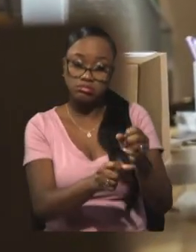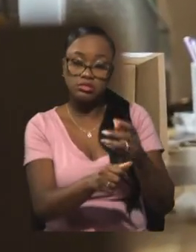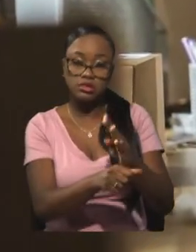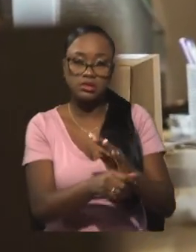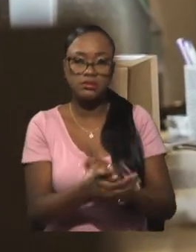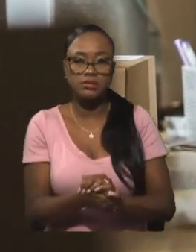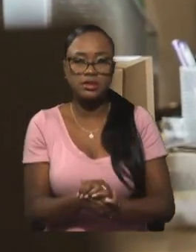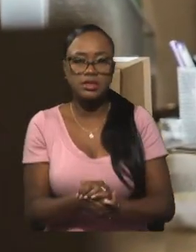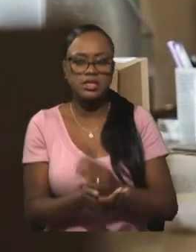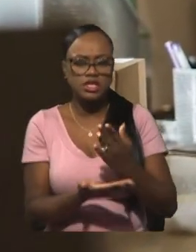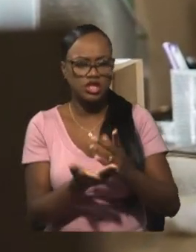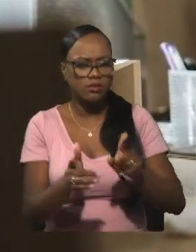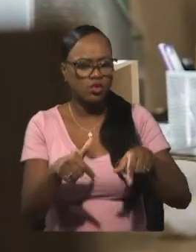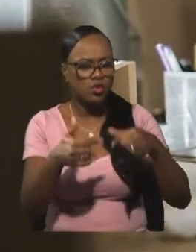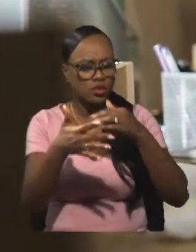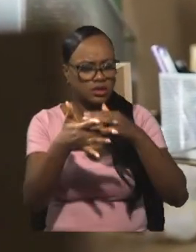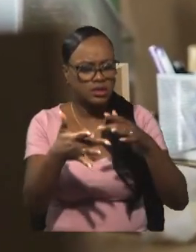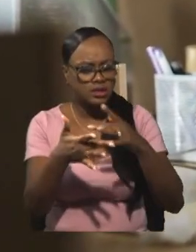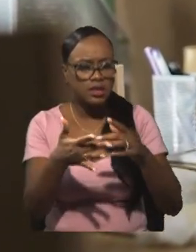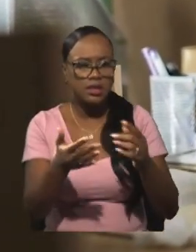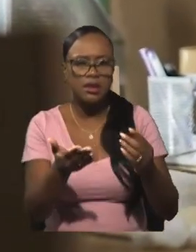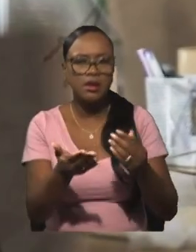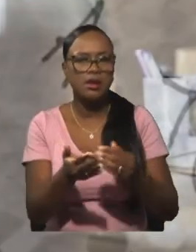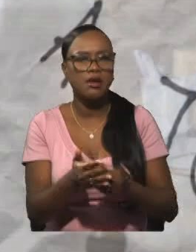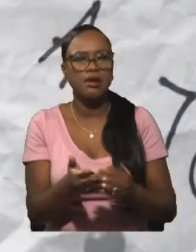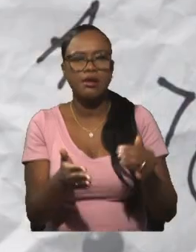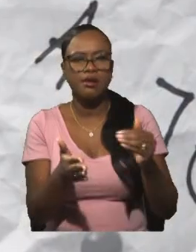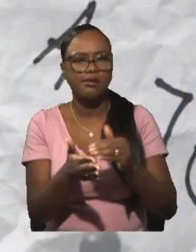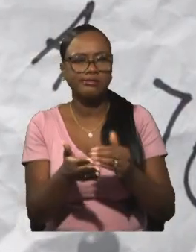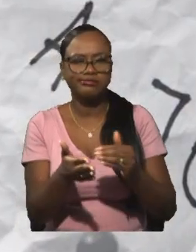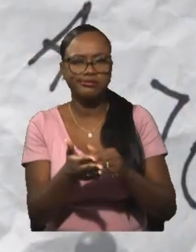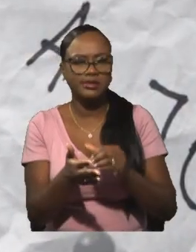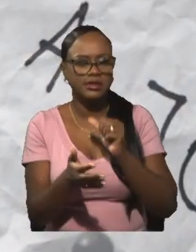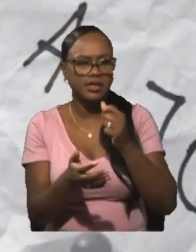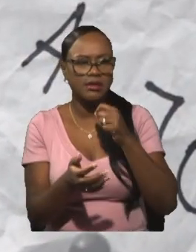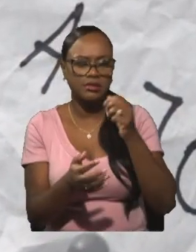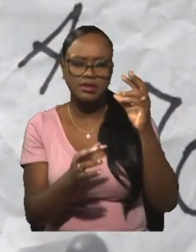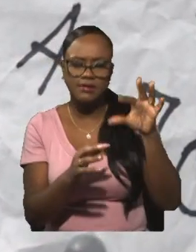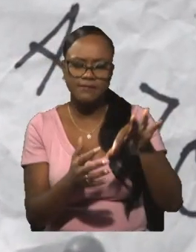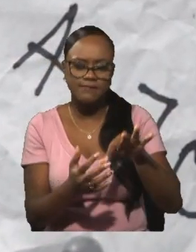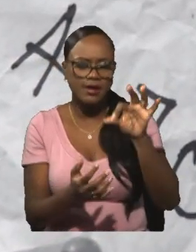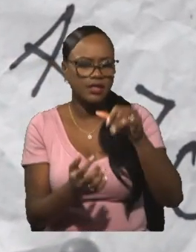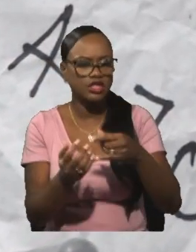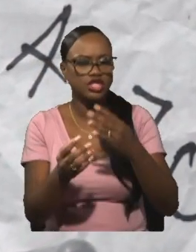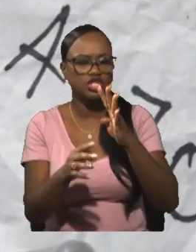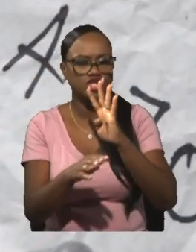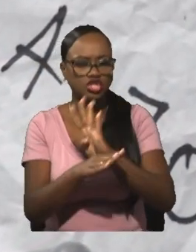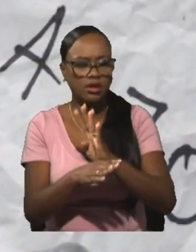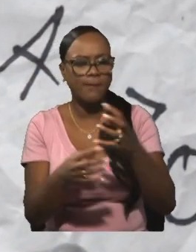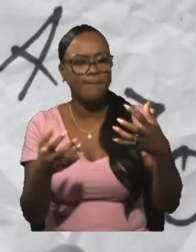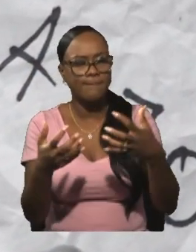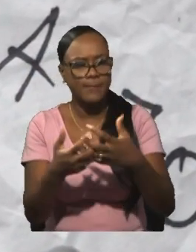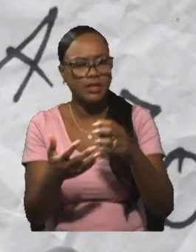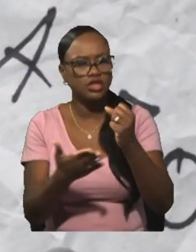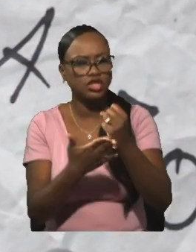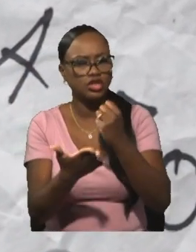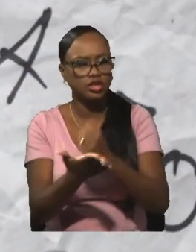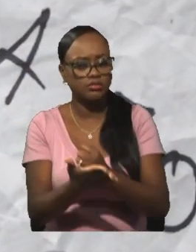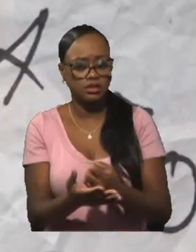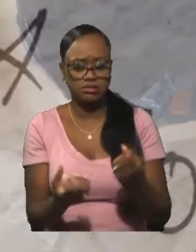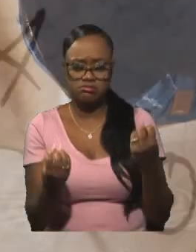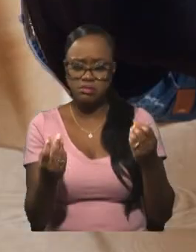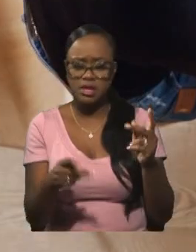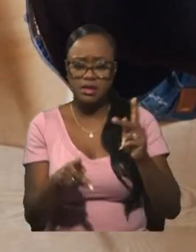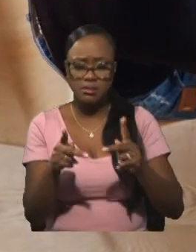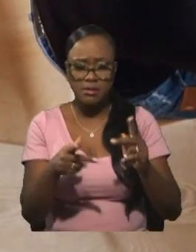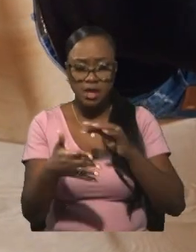that those who go to study are in many instances unrealistic in their hopes for finding a job. Mr. Solomon says, for instance, many people